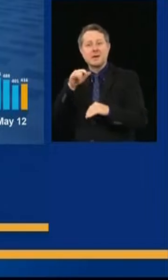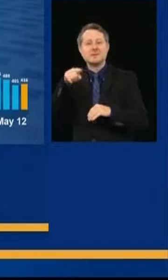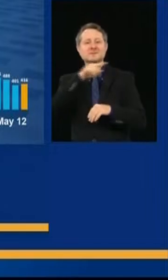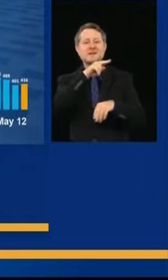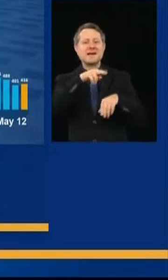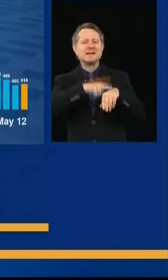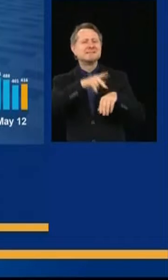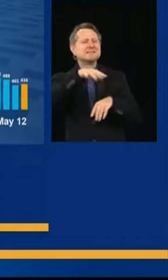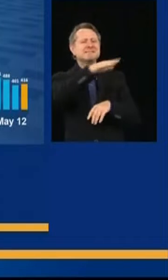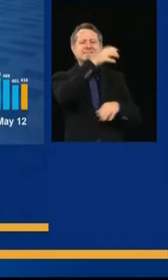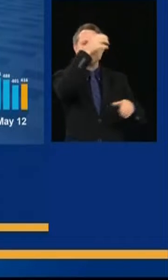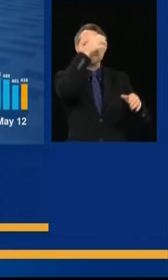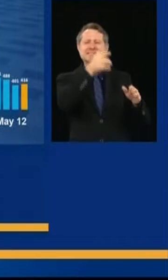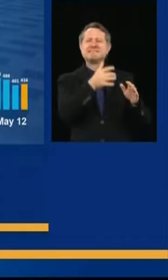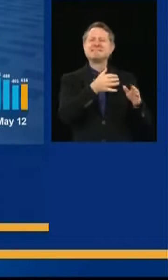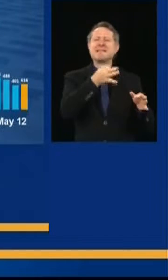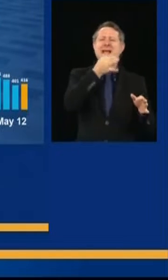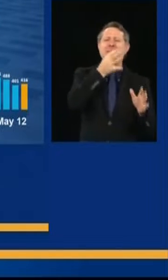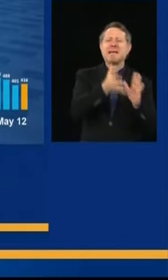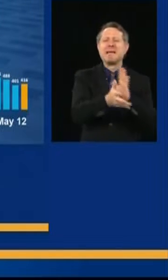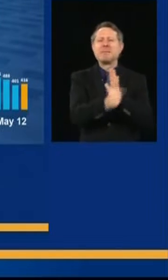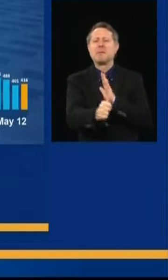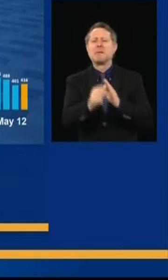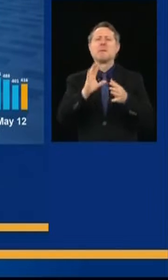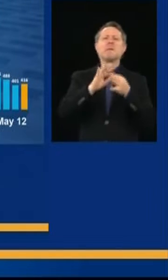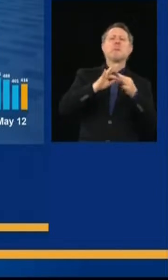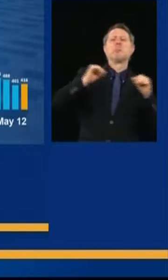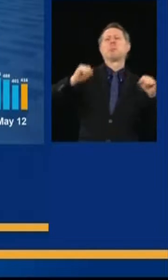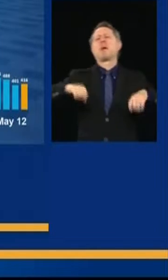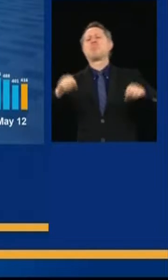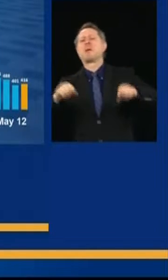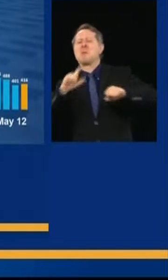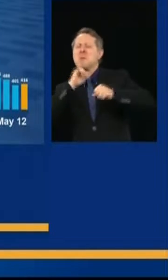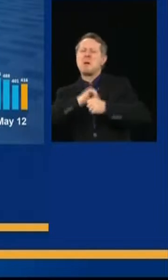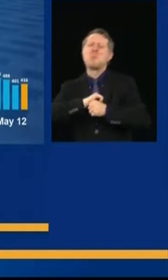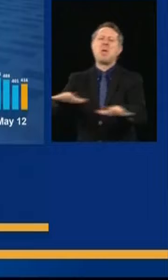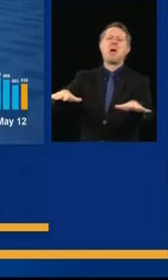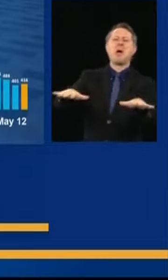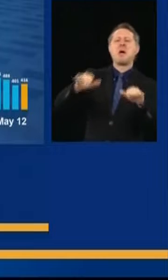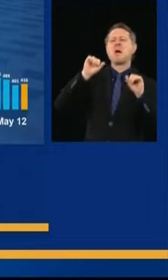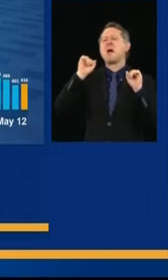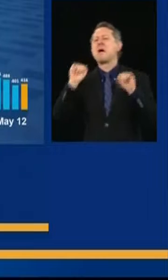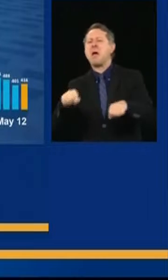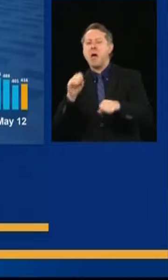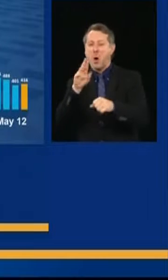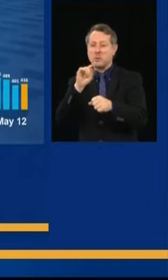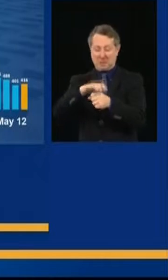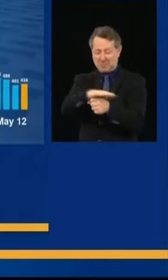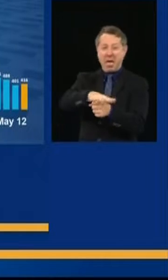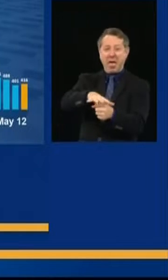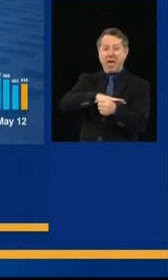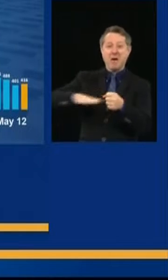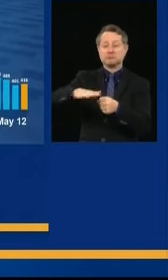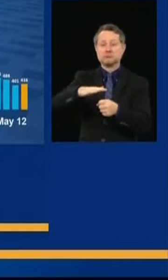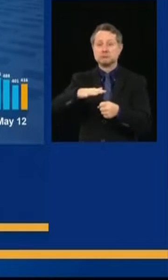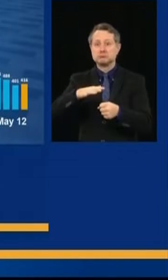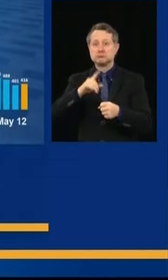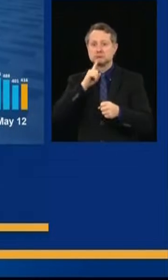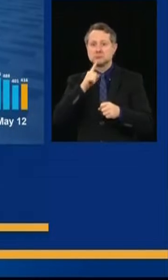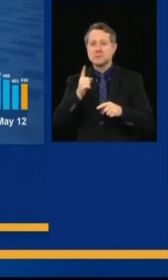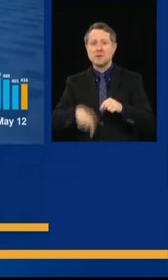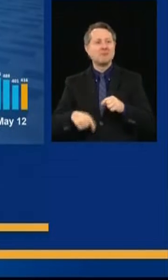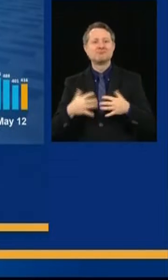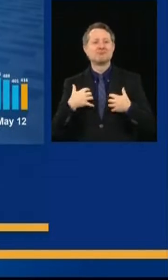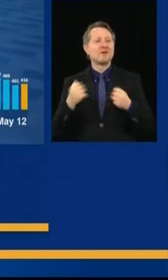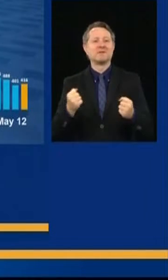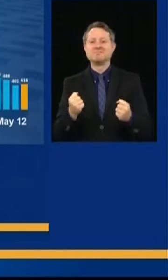say you could have an outbreak that you couldn't recover from. The increase, the